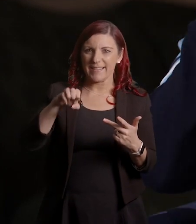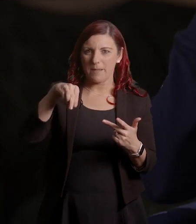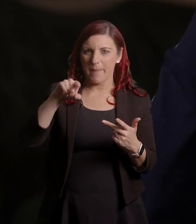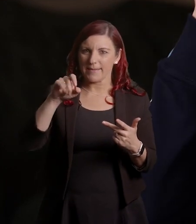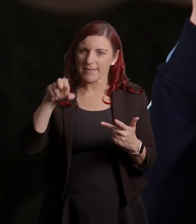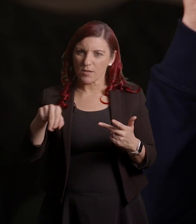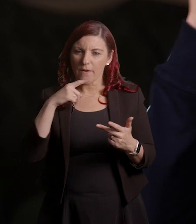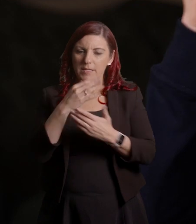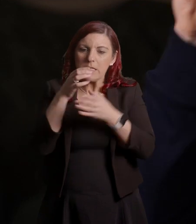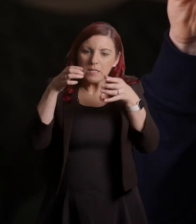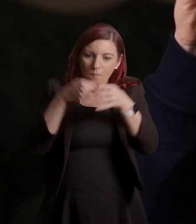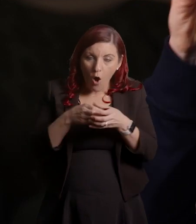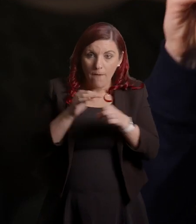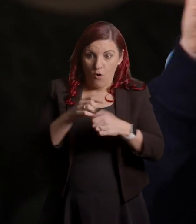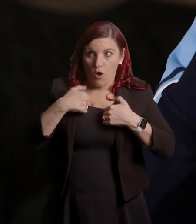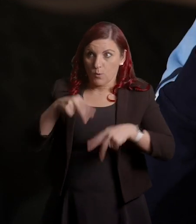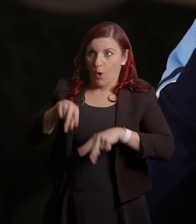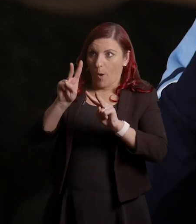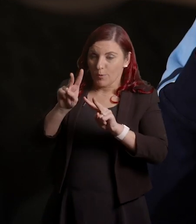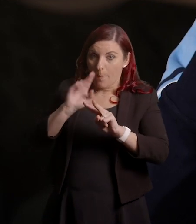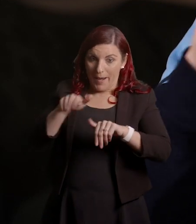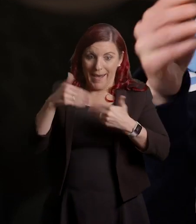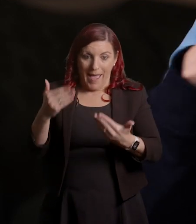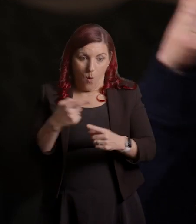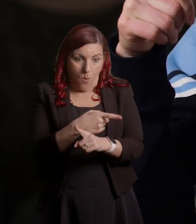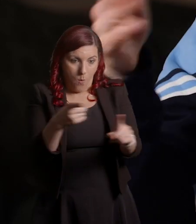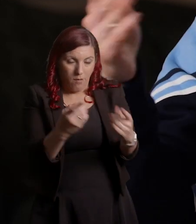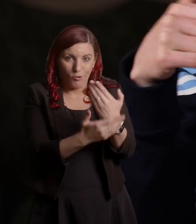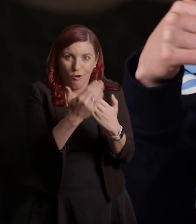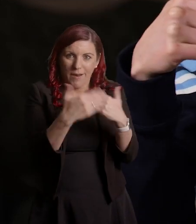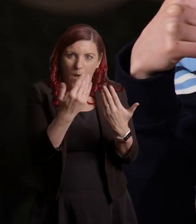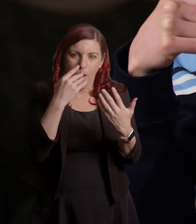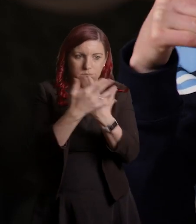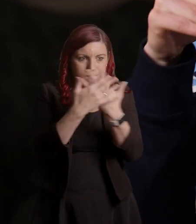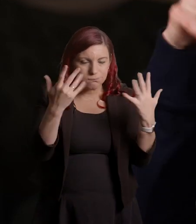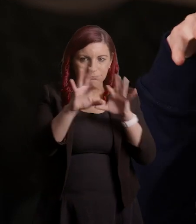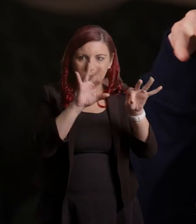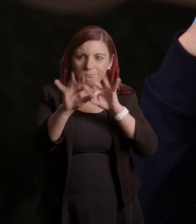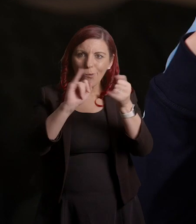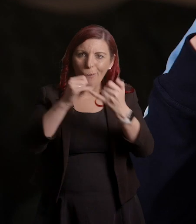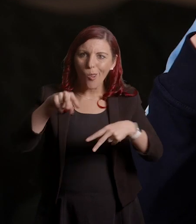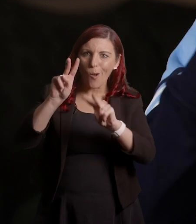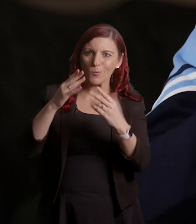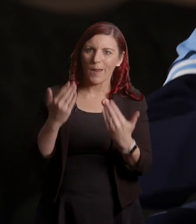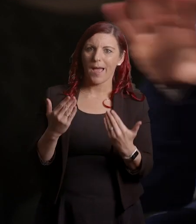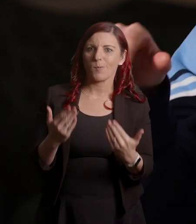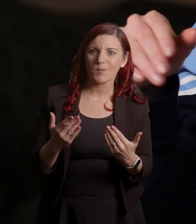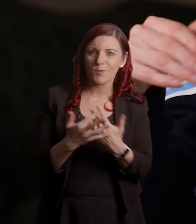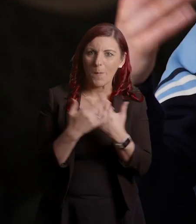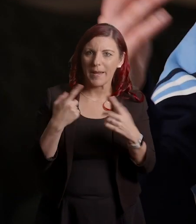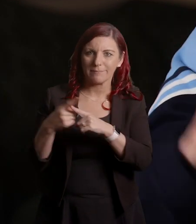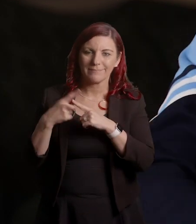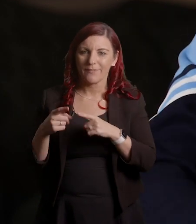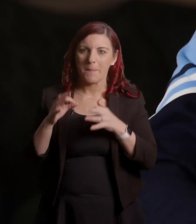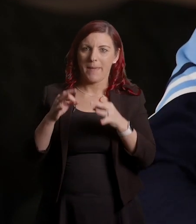Masterson. Like, there was a very small group when we were growing up of women to pick from, but now you get to, like, there's so many